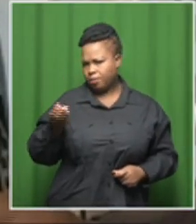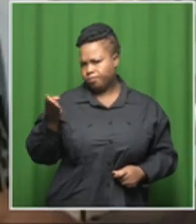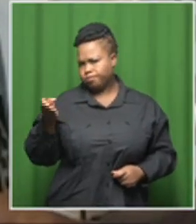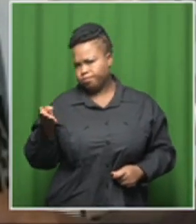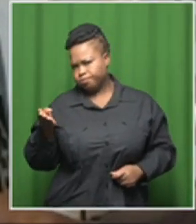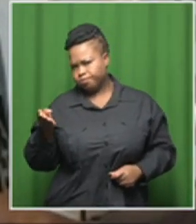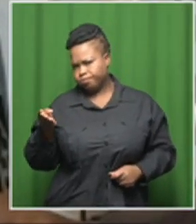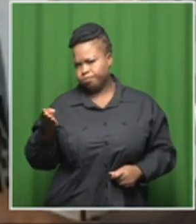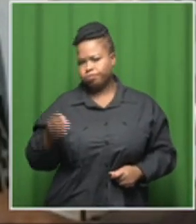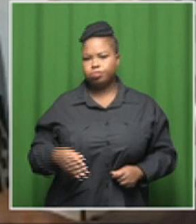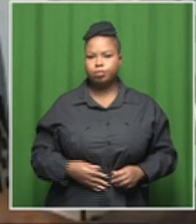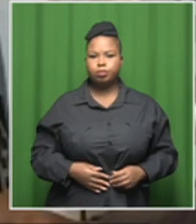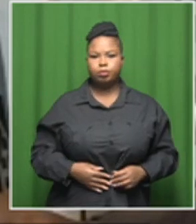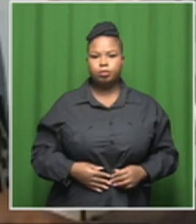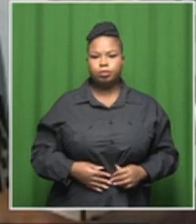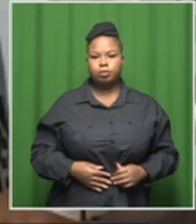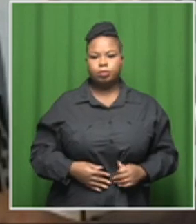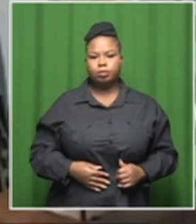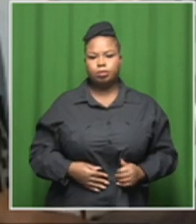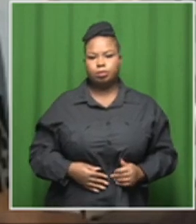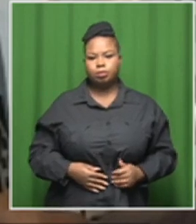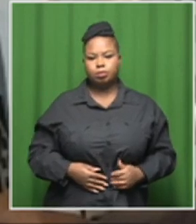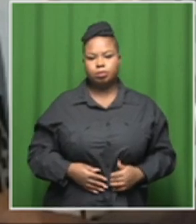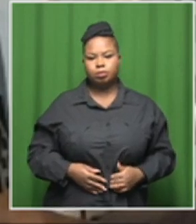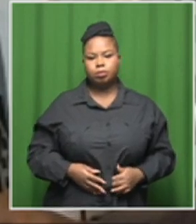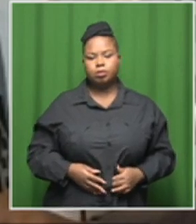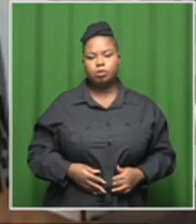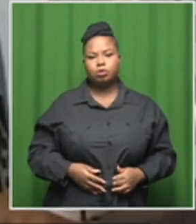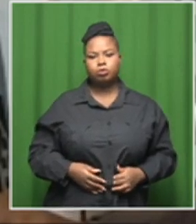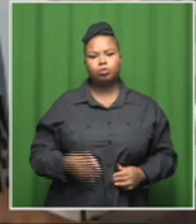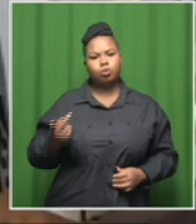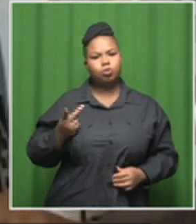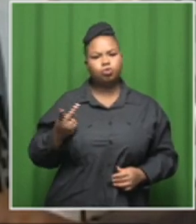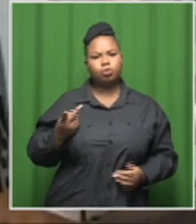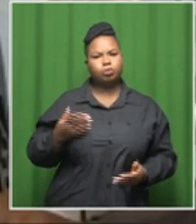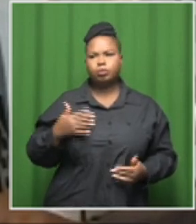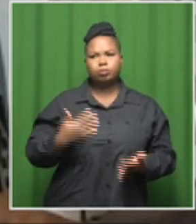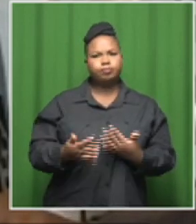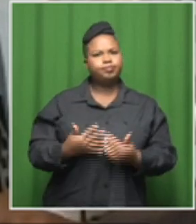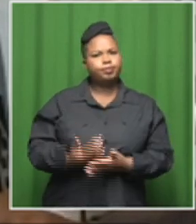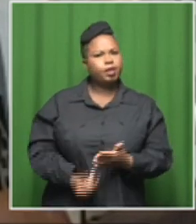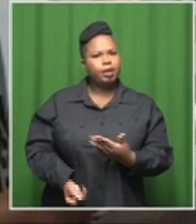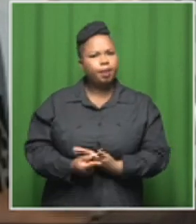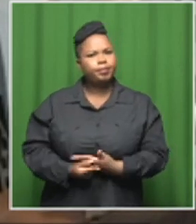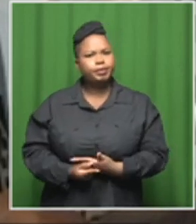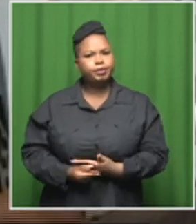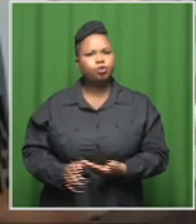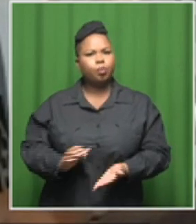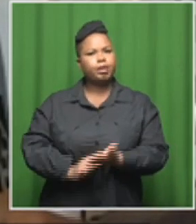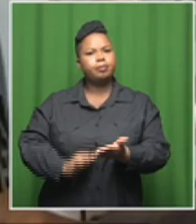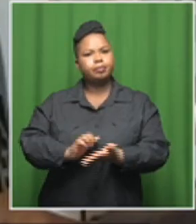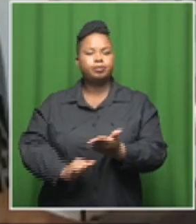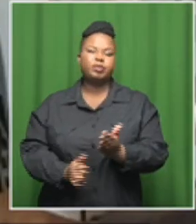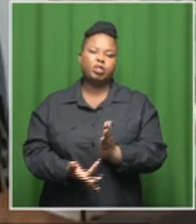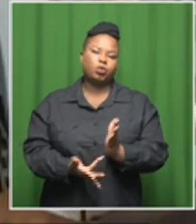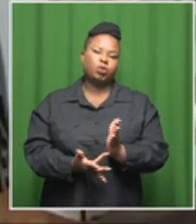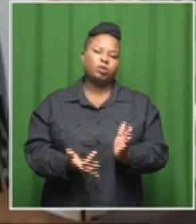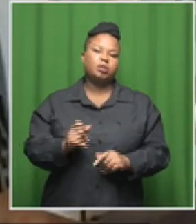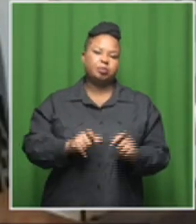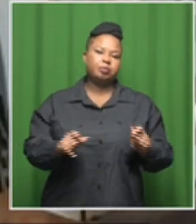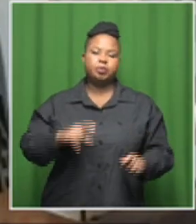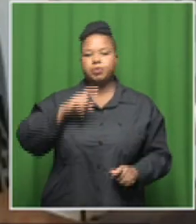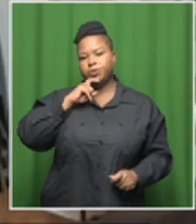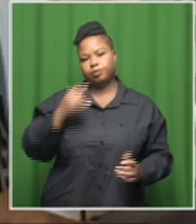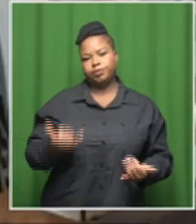to track where their money goes and to question whatever happens. I think technology is the way to go